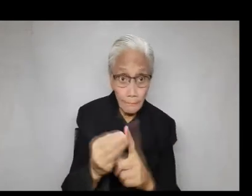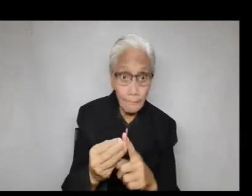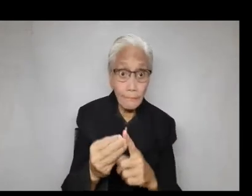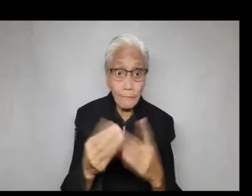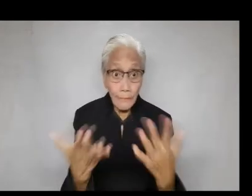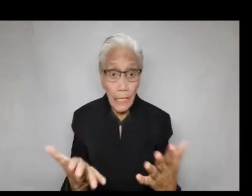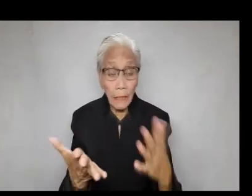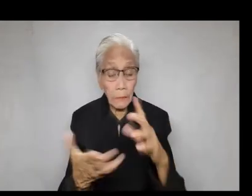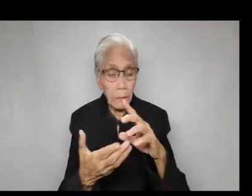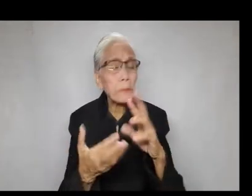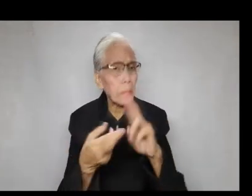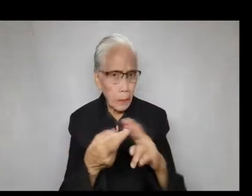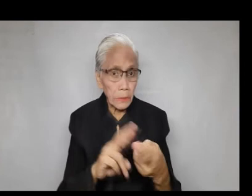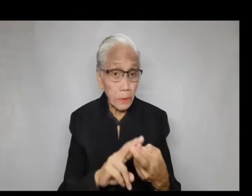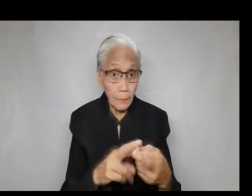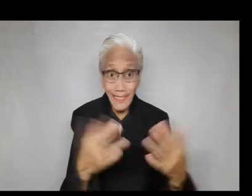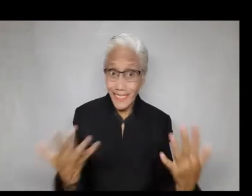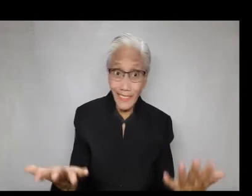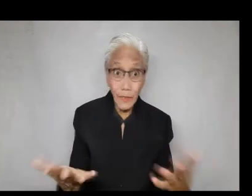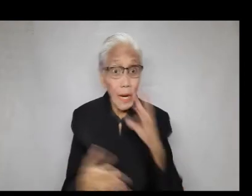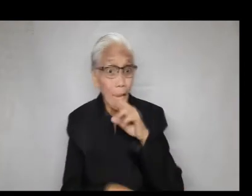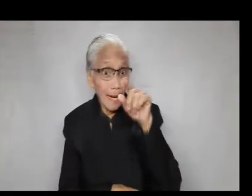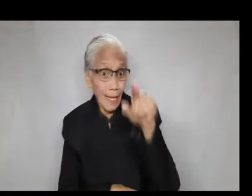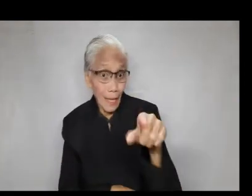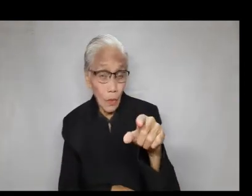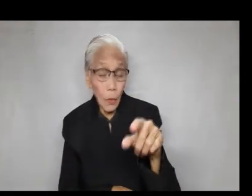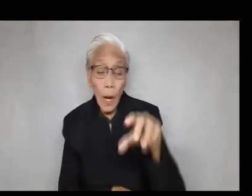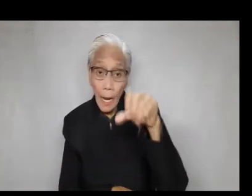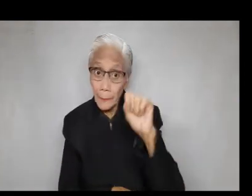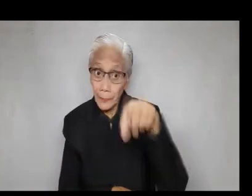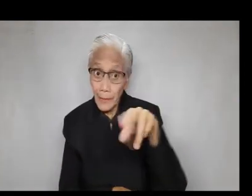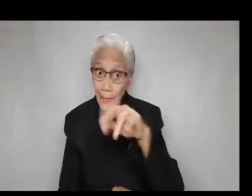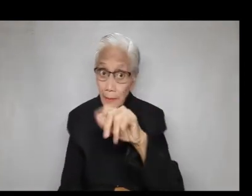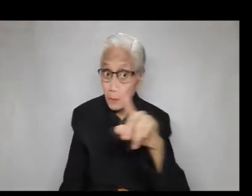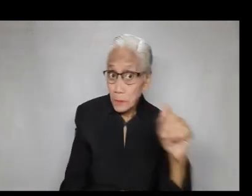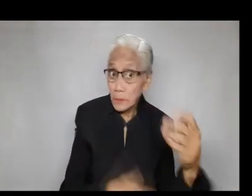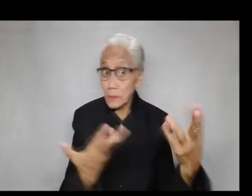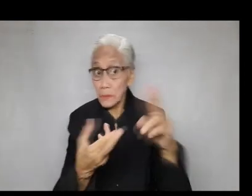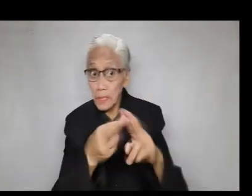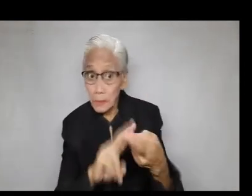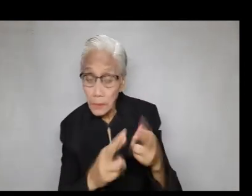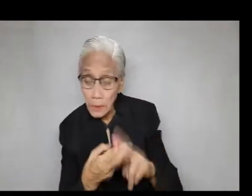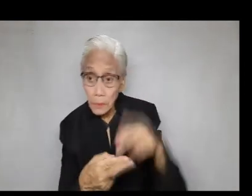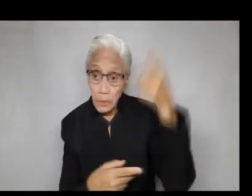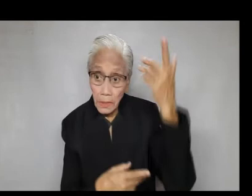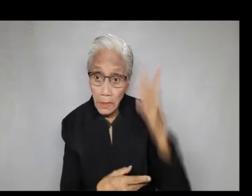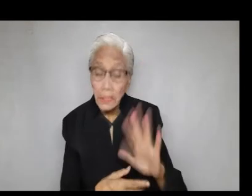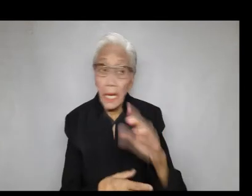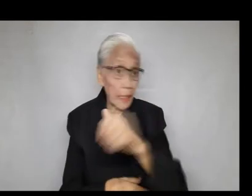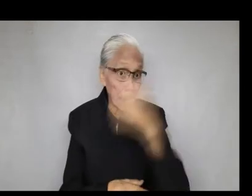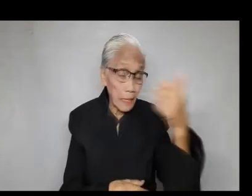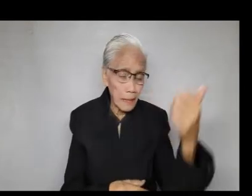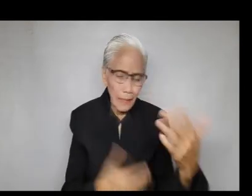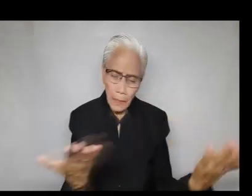all about relationships. So, are you a squirt giver in your overall relationship with